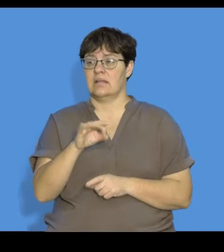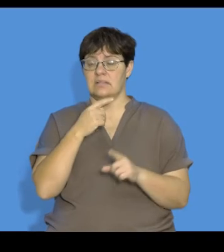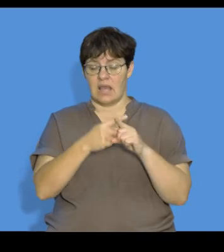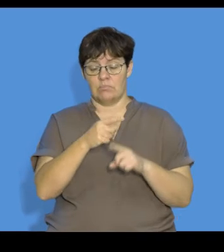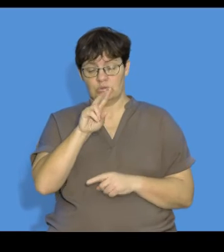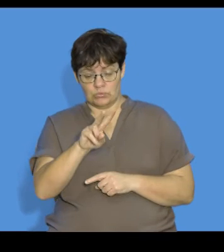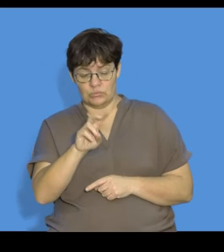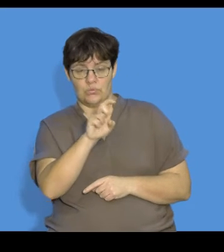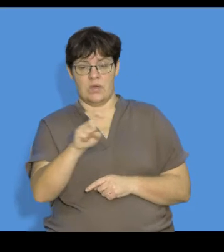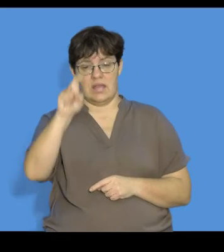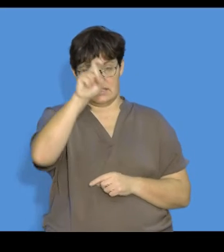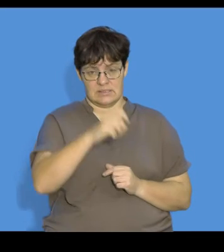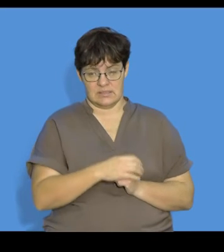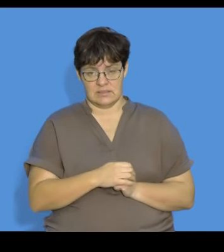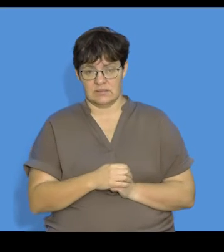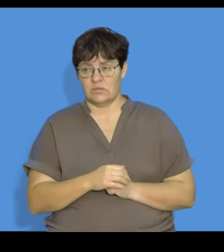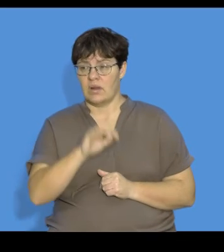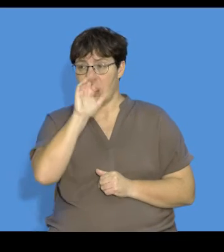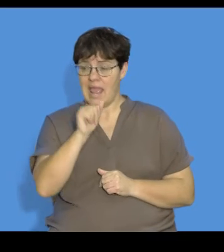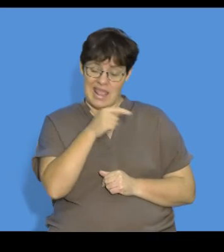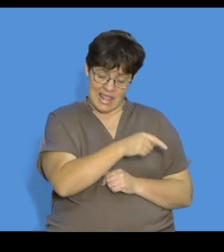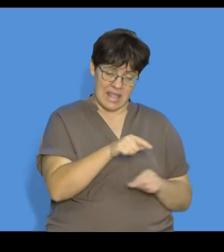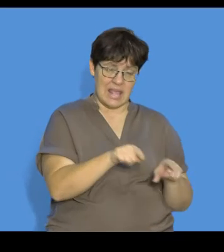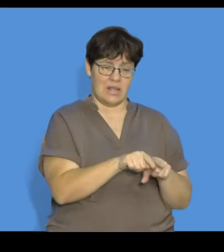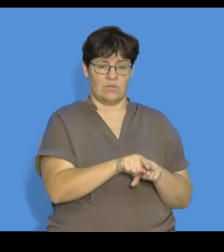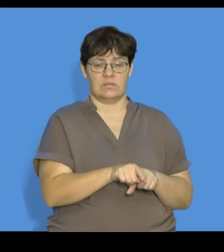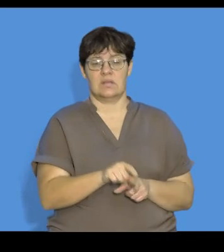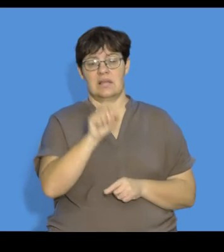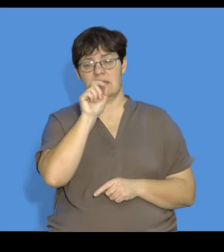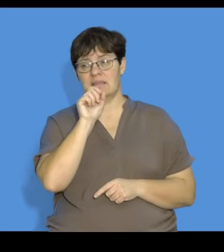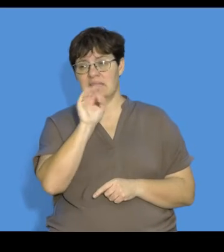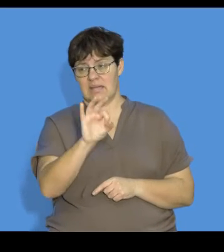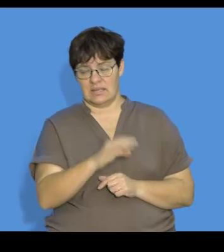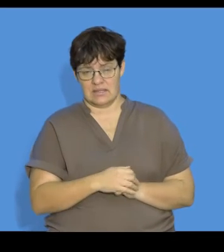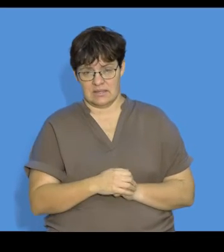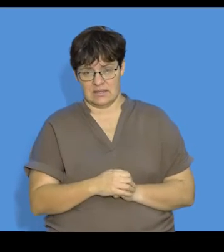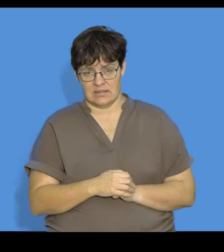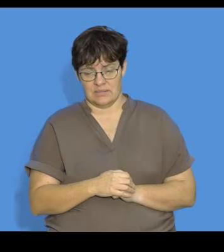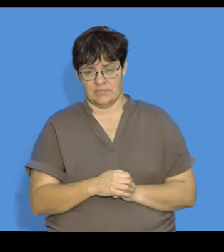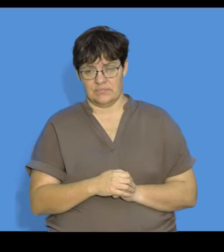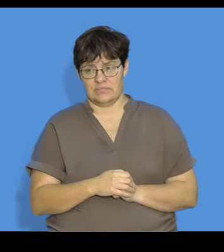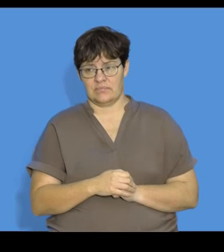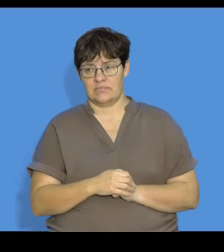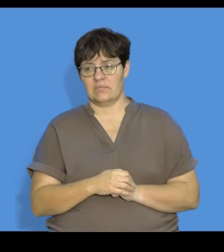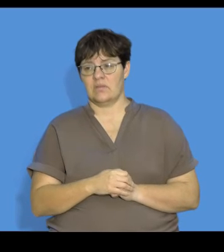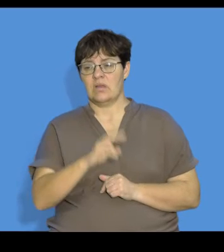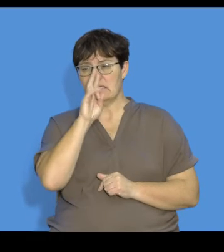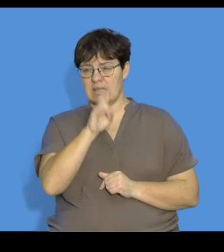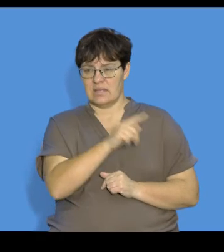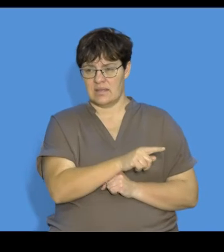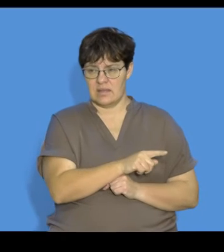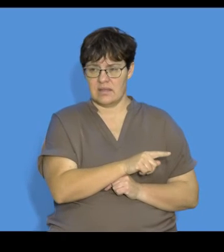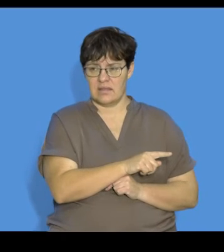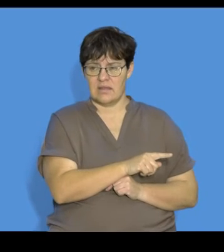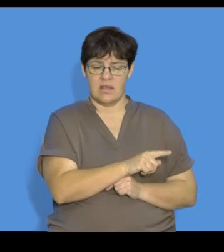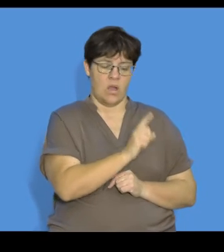to the exponent of x. Now a here is equals to 3, not 1. Now you can see that as